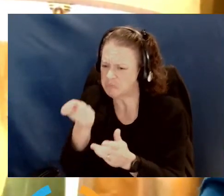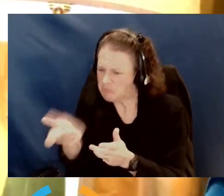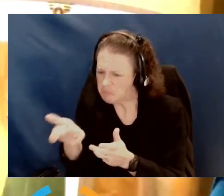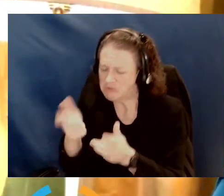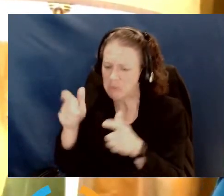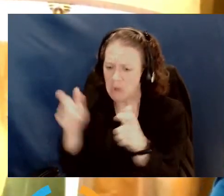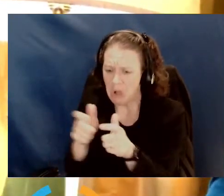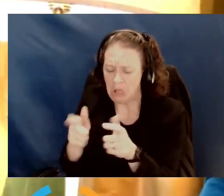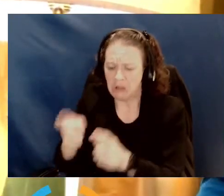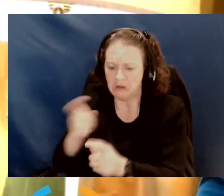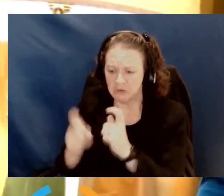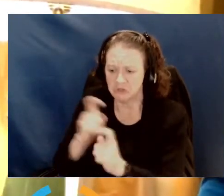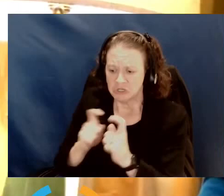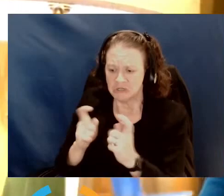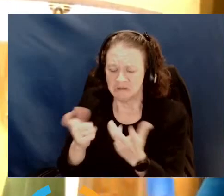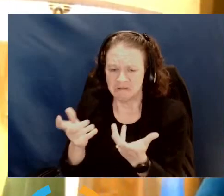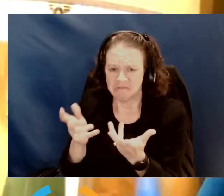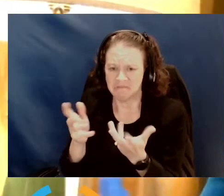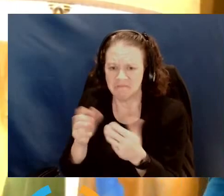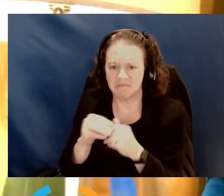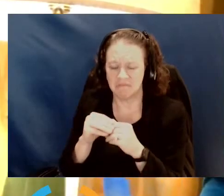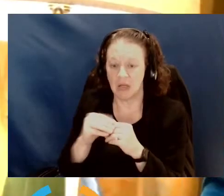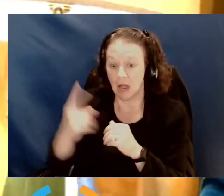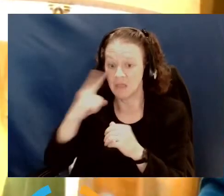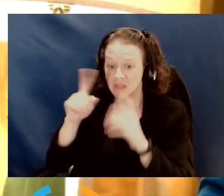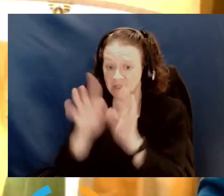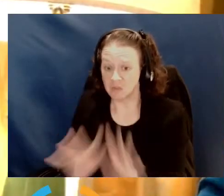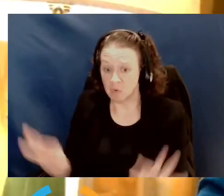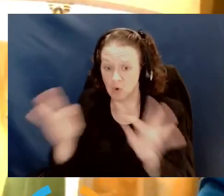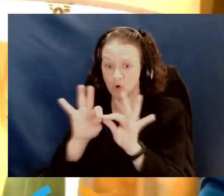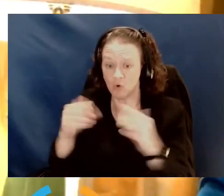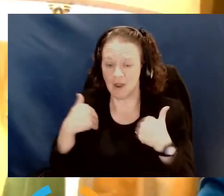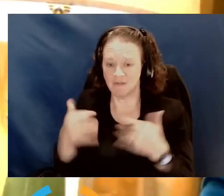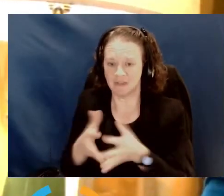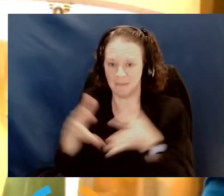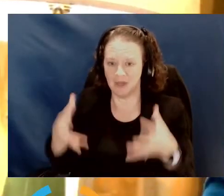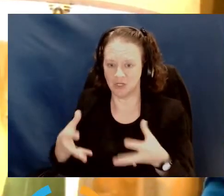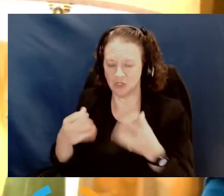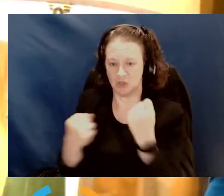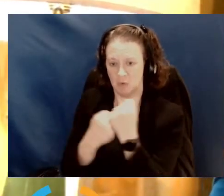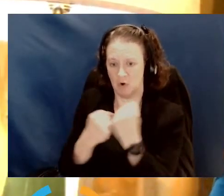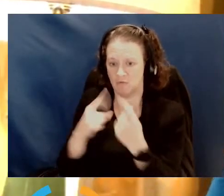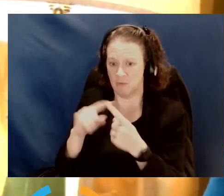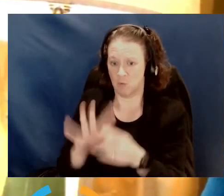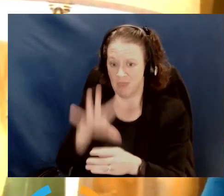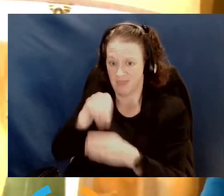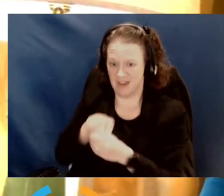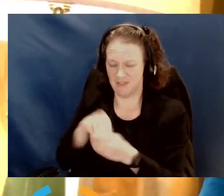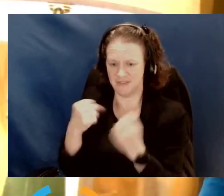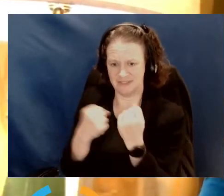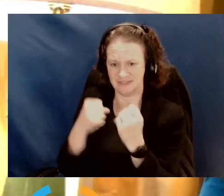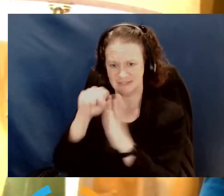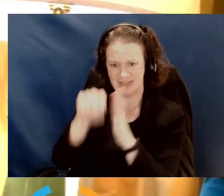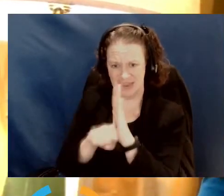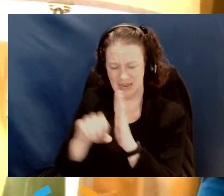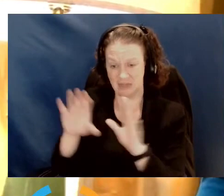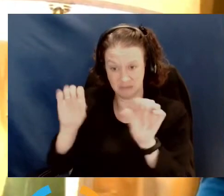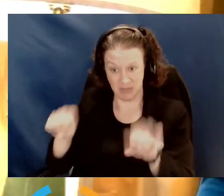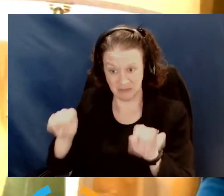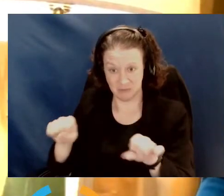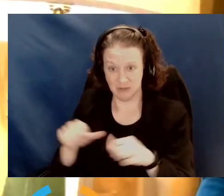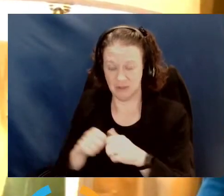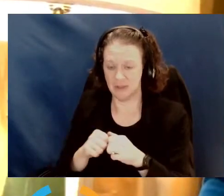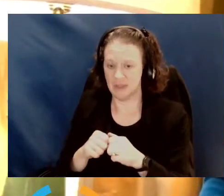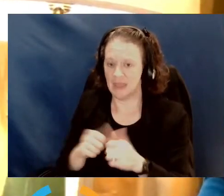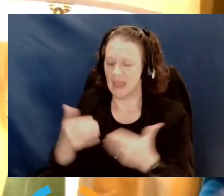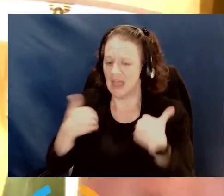Yeah, I think it's important to have as much support from within the state as possible. Having some out